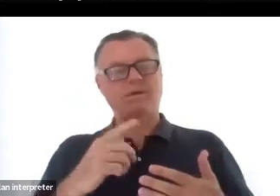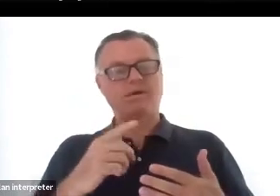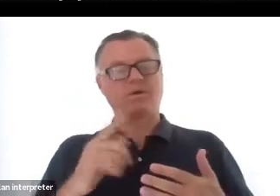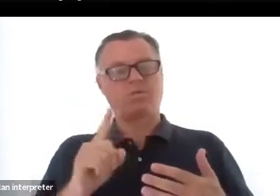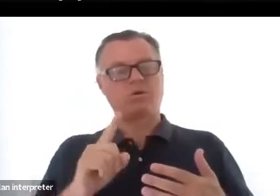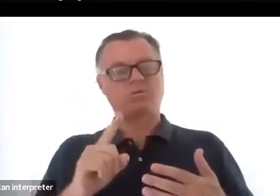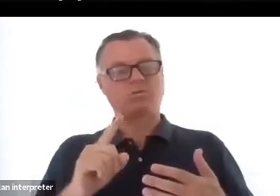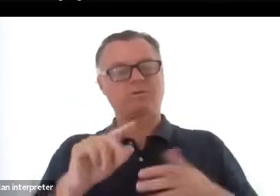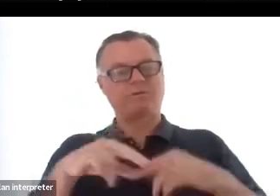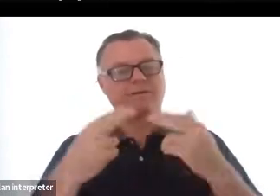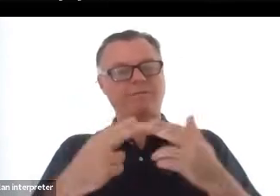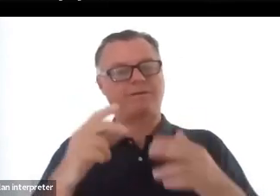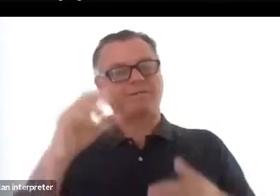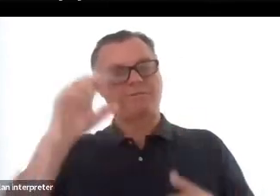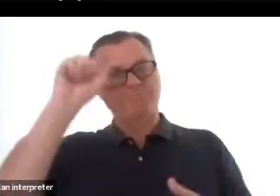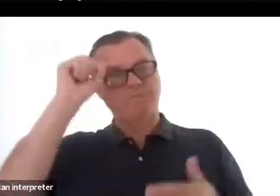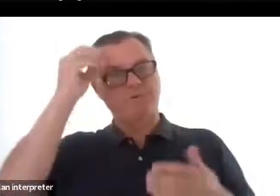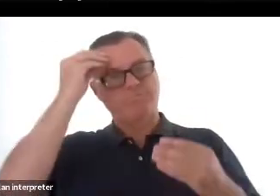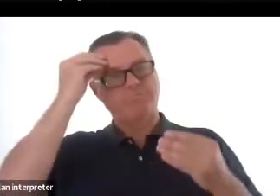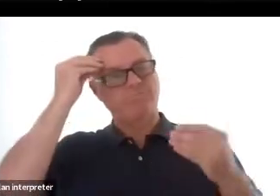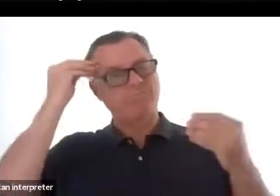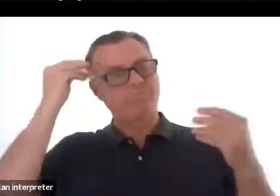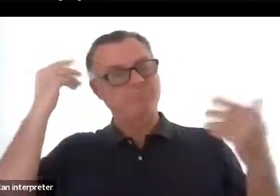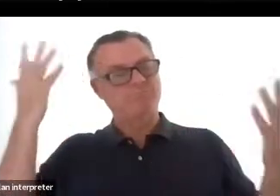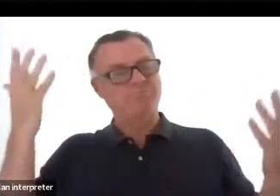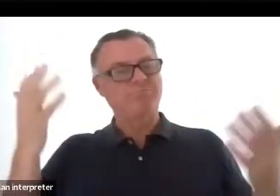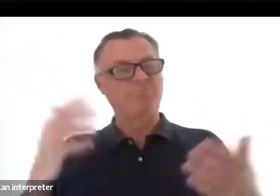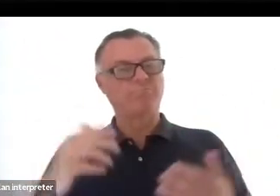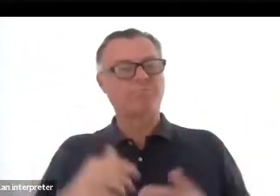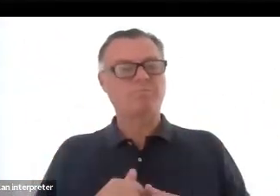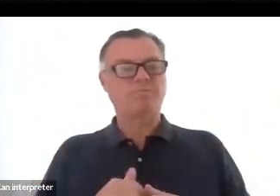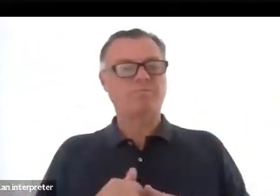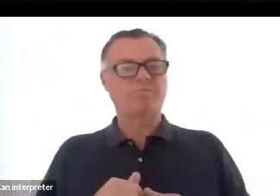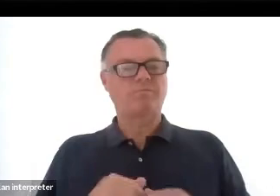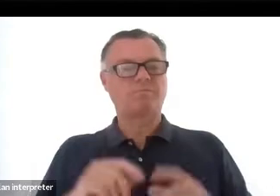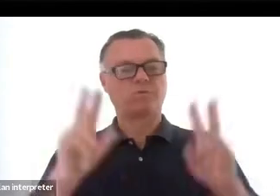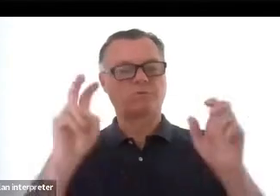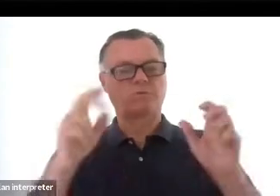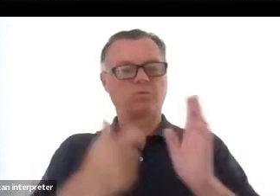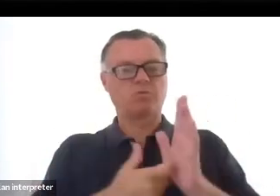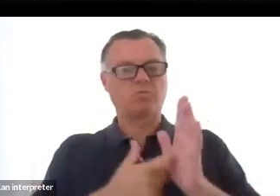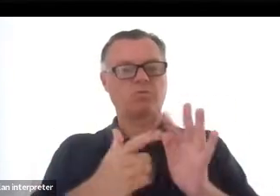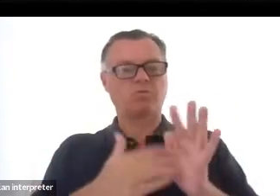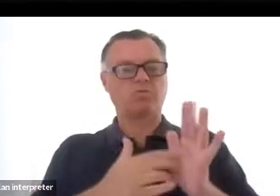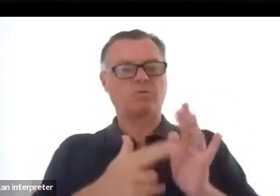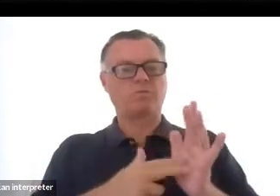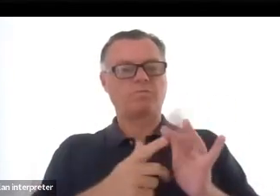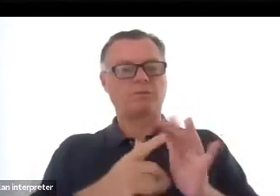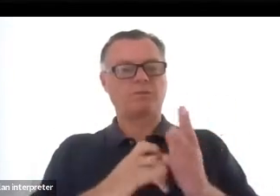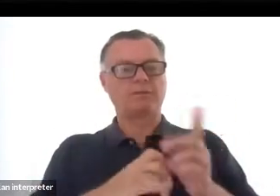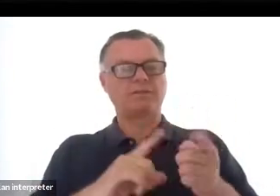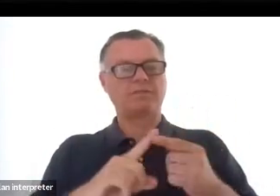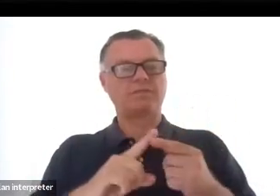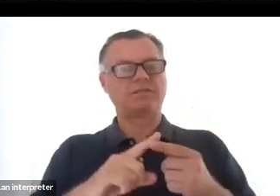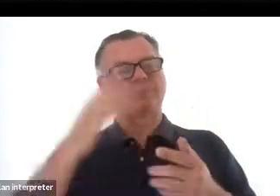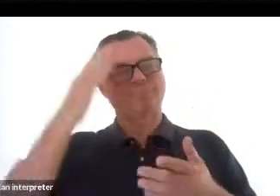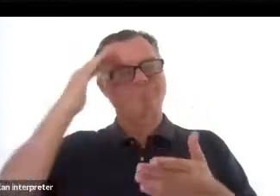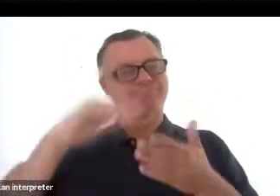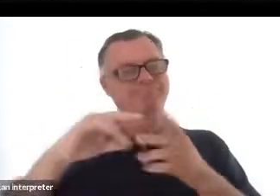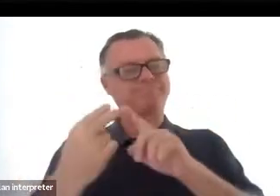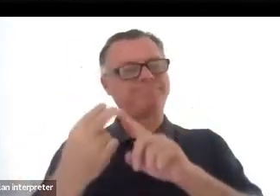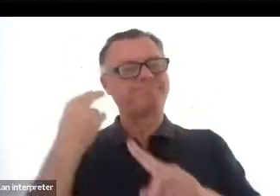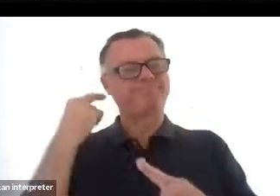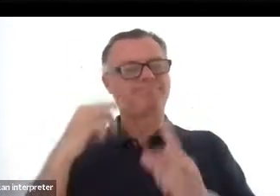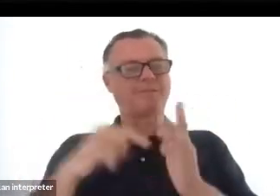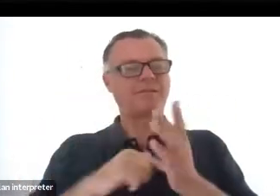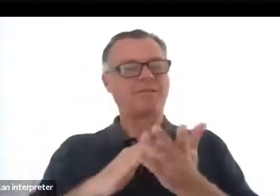memory loss. There's a proven approach for this. It's called reminiscence therapy that uses familiar cues, an object, a sound to